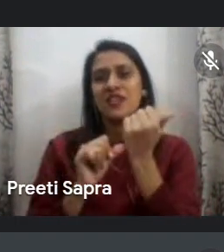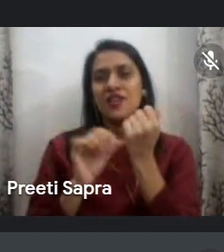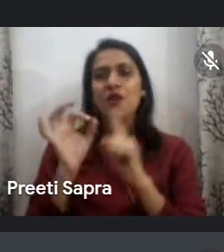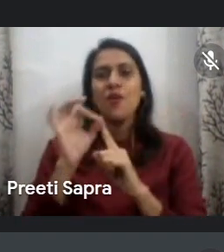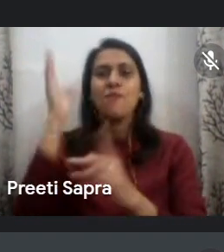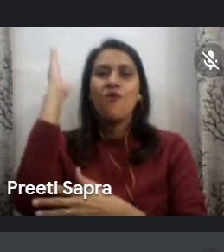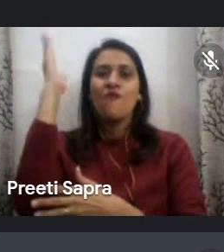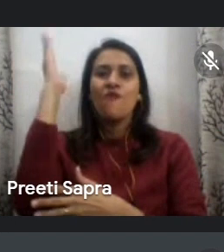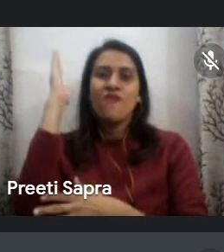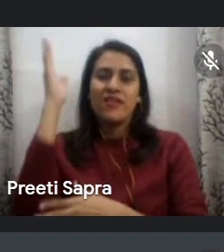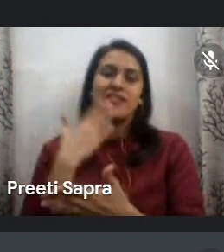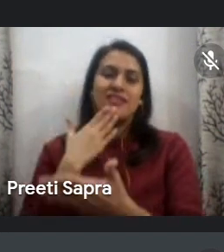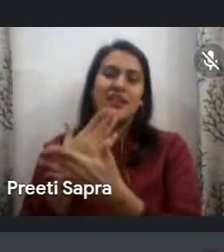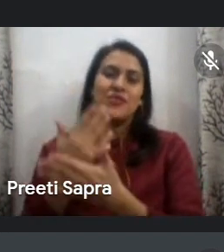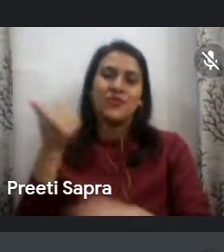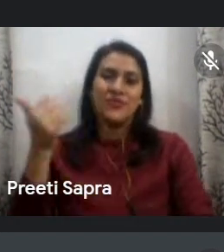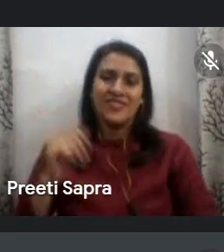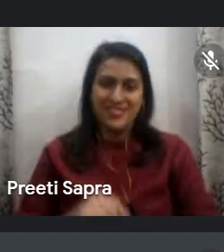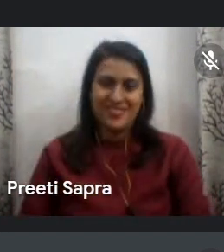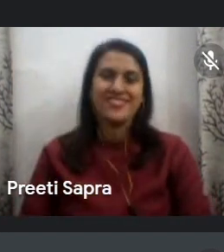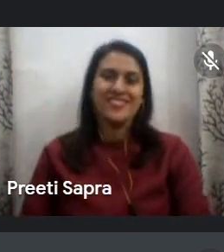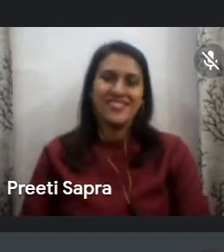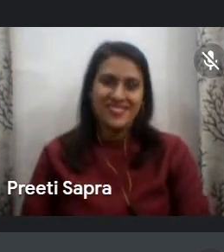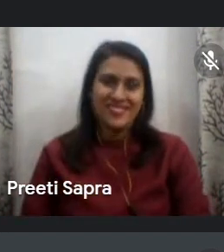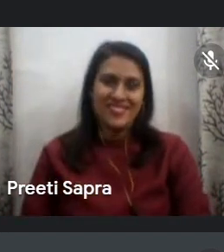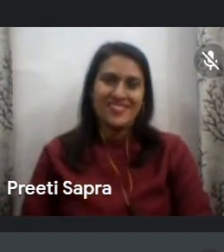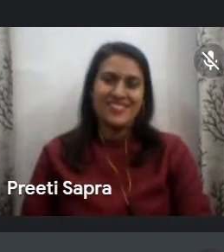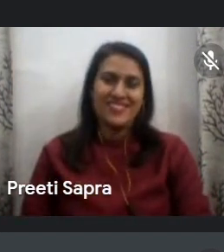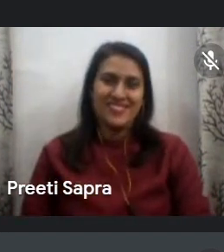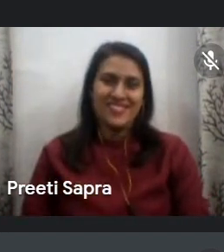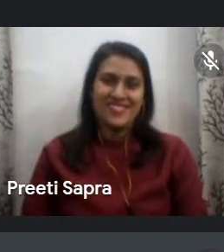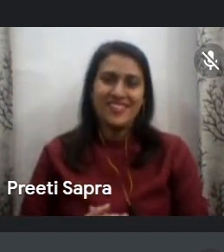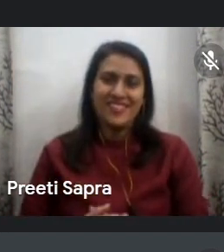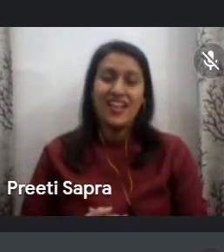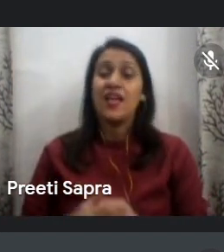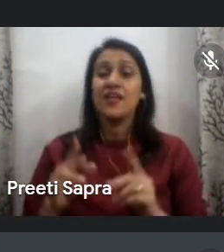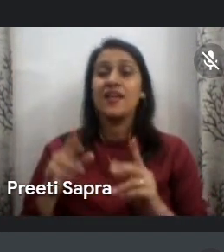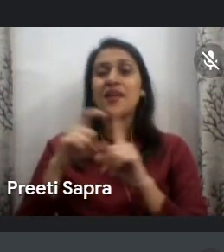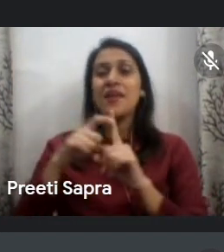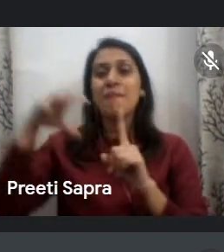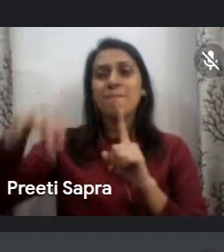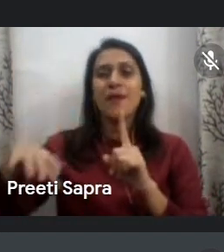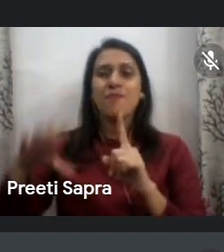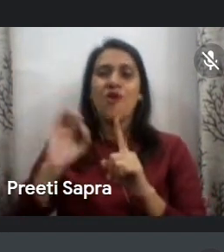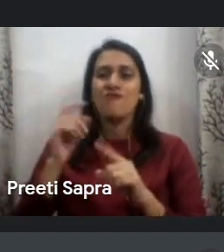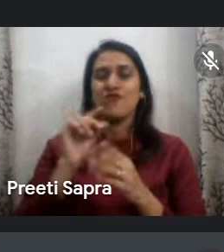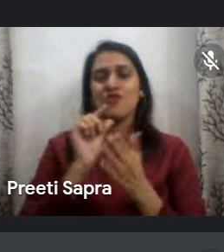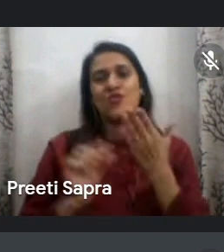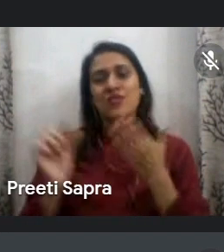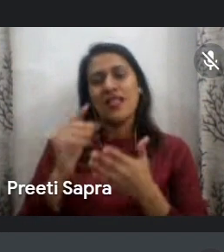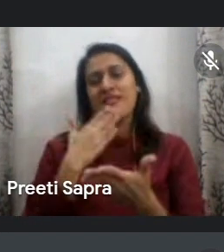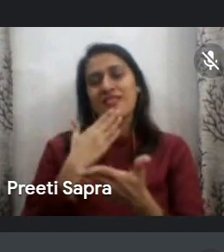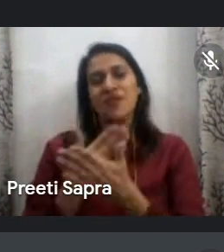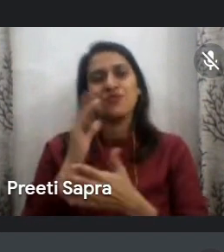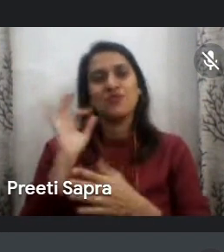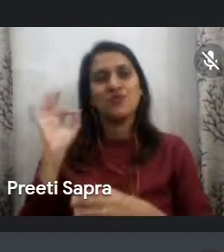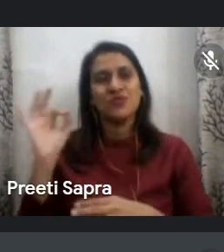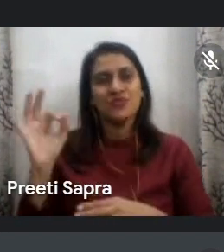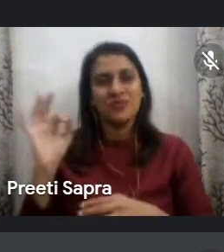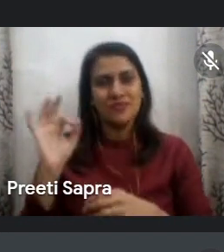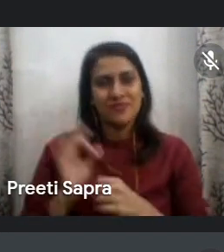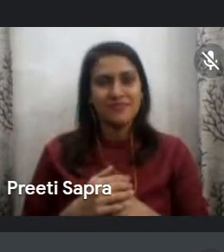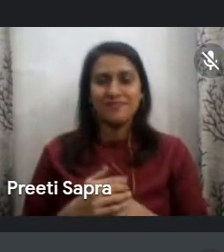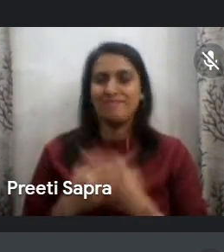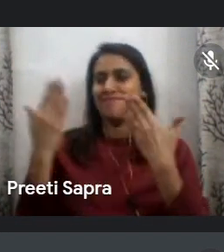Department of Liberal Arts, IIT Hyderabad, and also thank Department of Liberal Arts for this opportunity. Thanks. Hope you all have the rest of